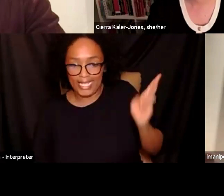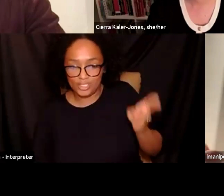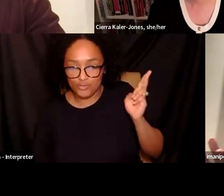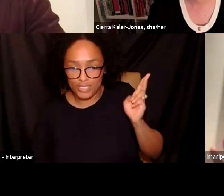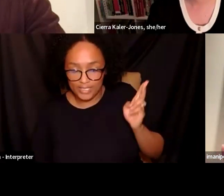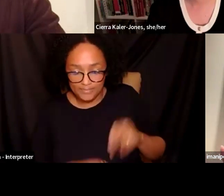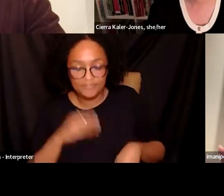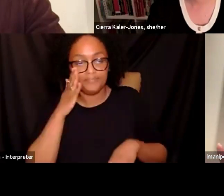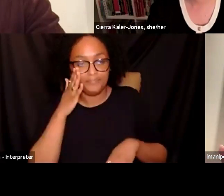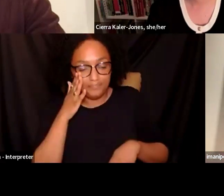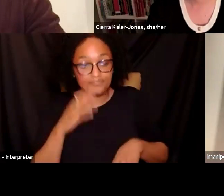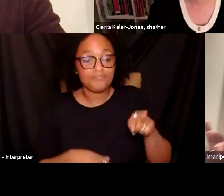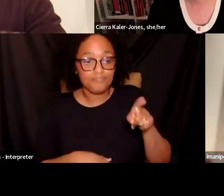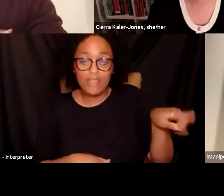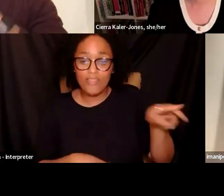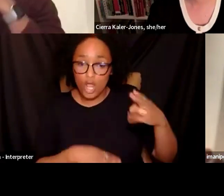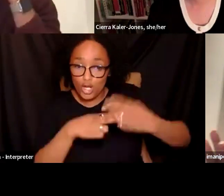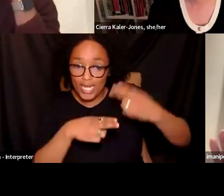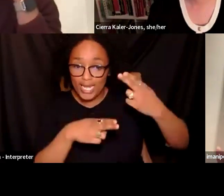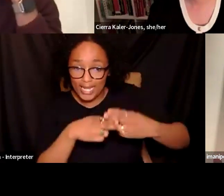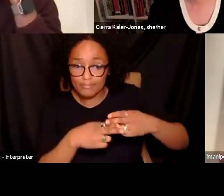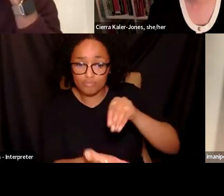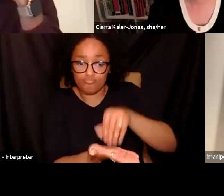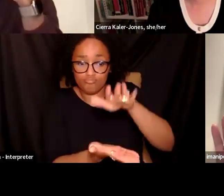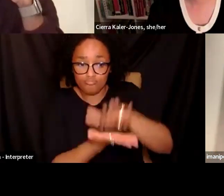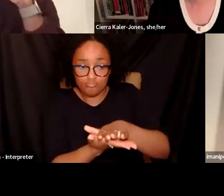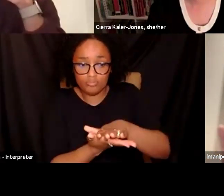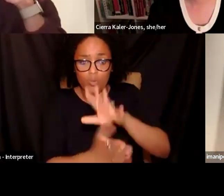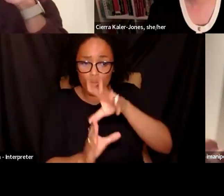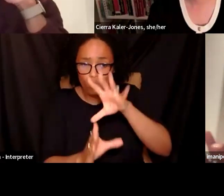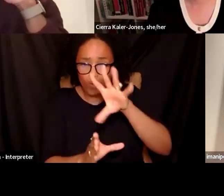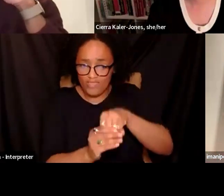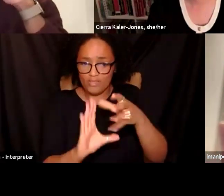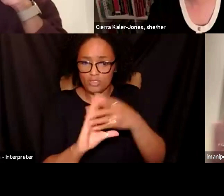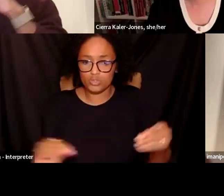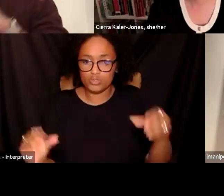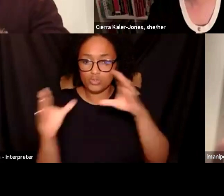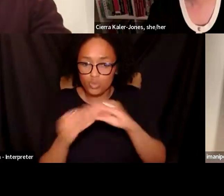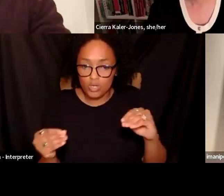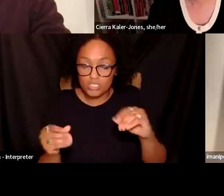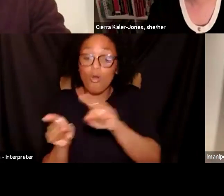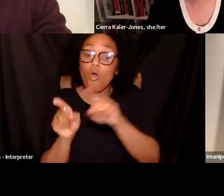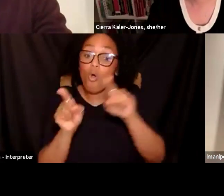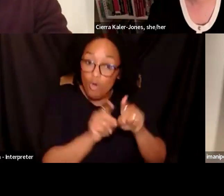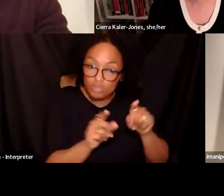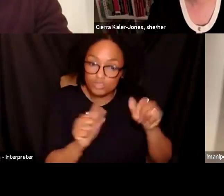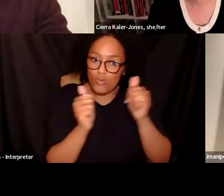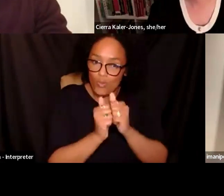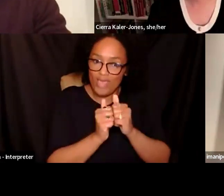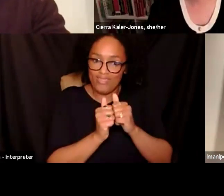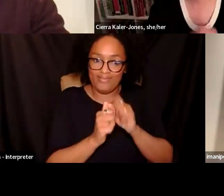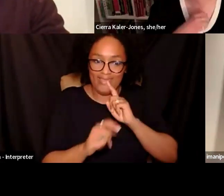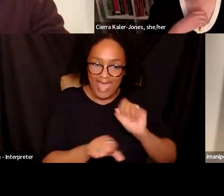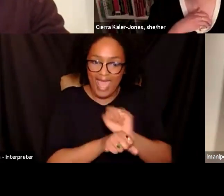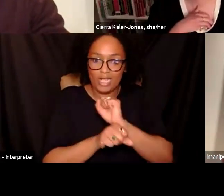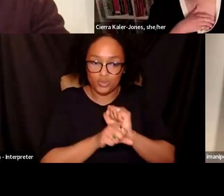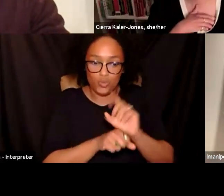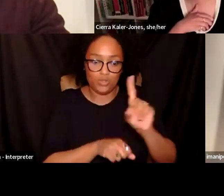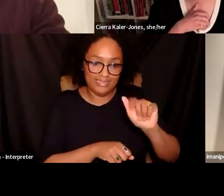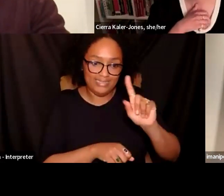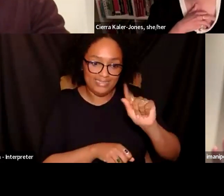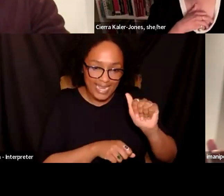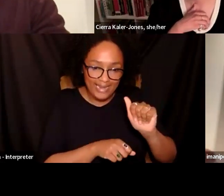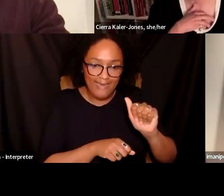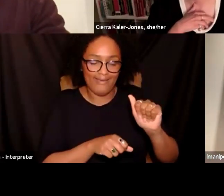are documented not just sort of narratively, but often with data and sort of statistics that the impact of that is